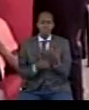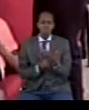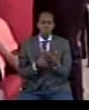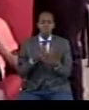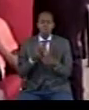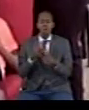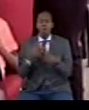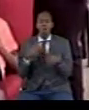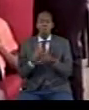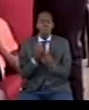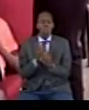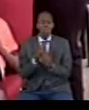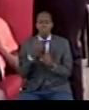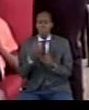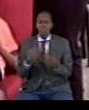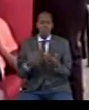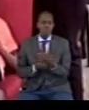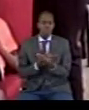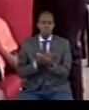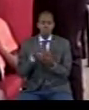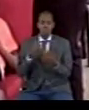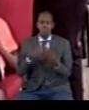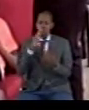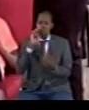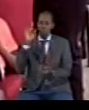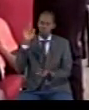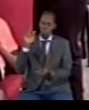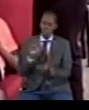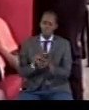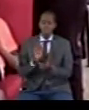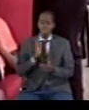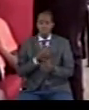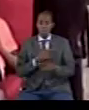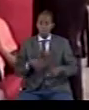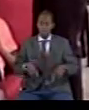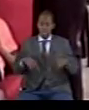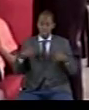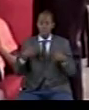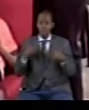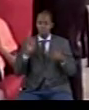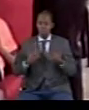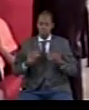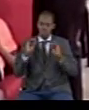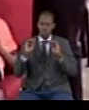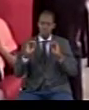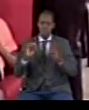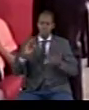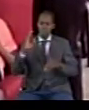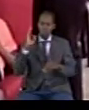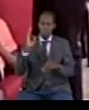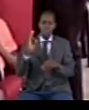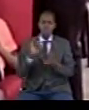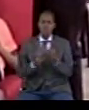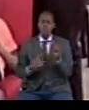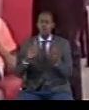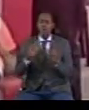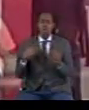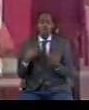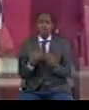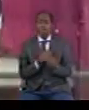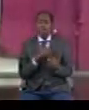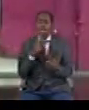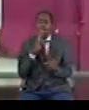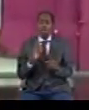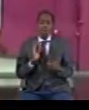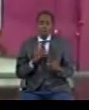the power of gospel to be minimized. Our lives and preaching and teaching and everywhere we find ourselves will be centered on the